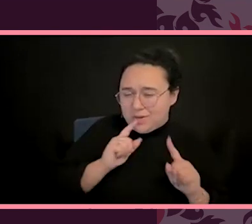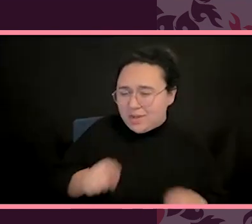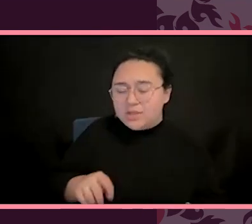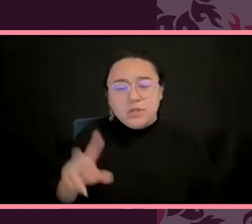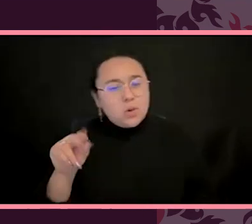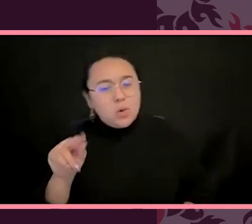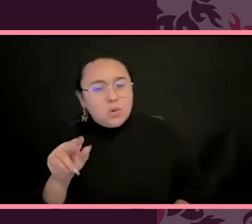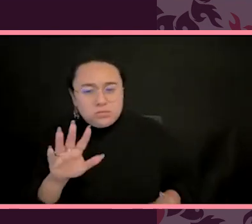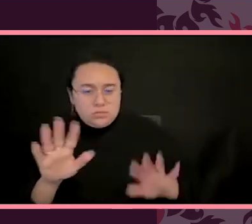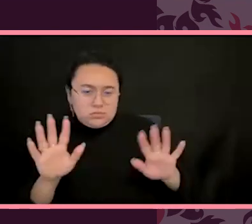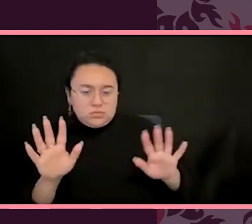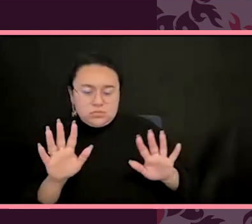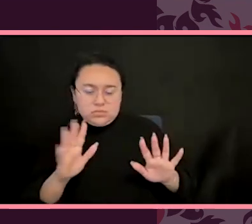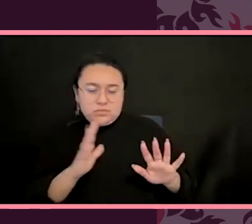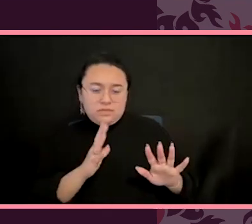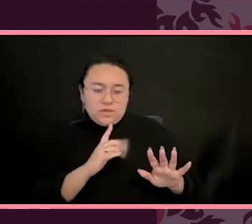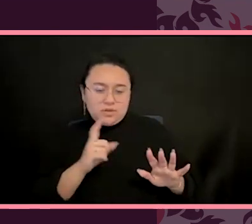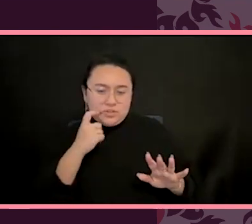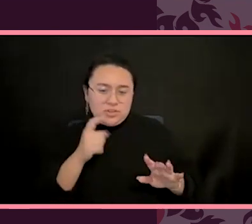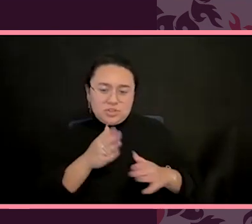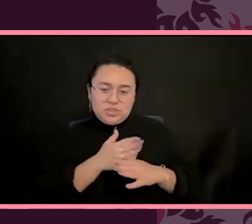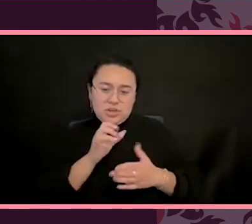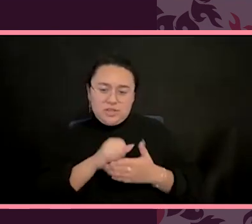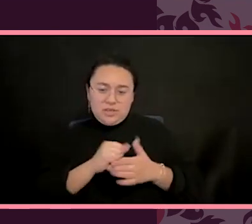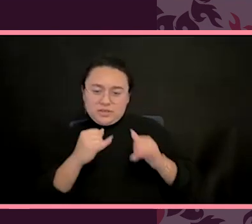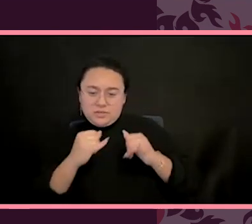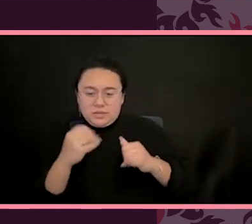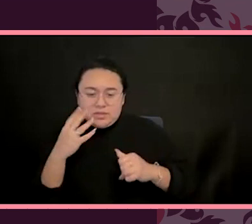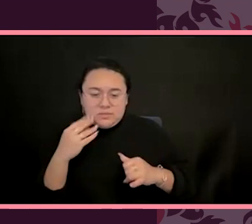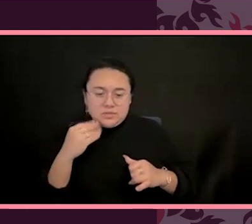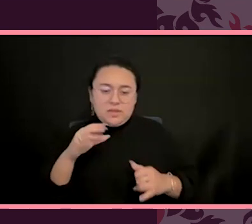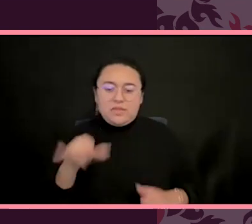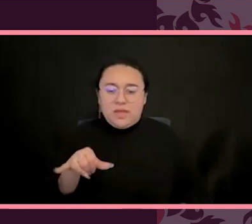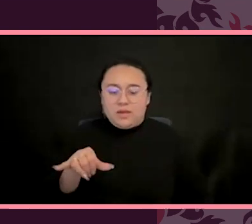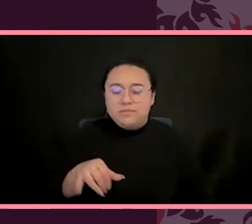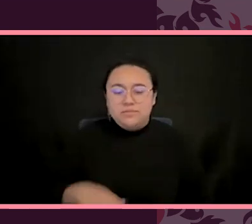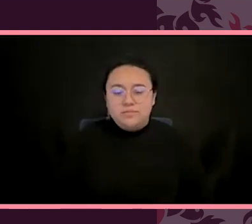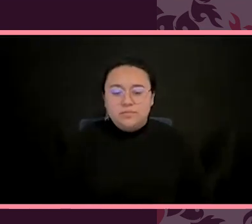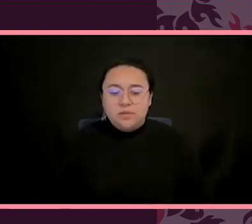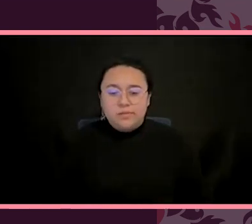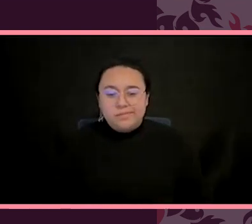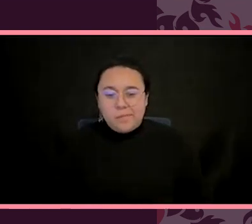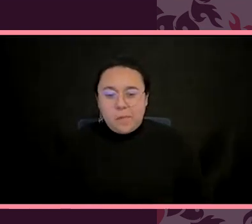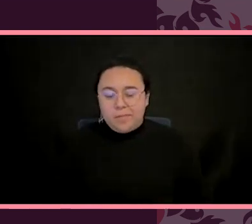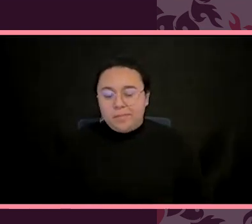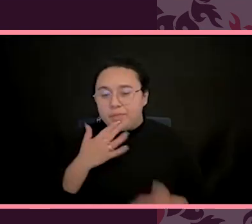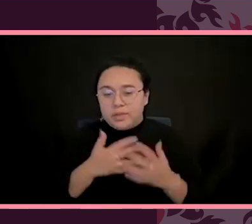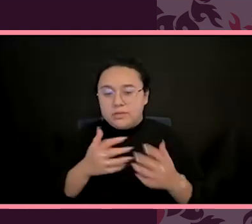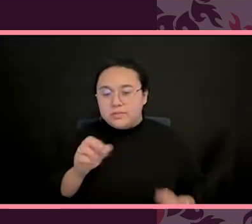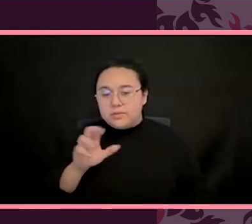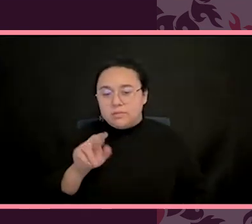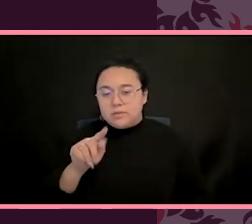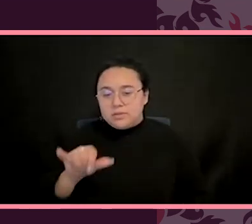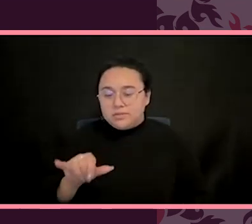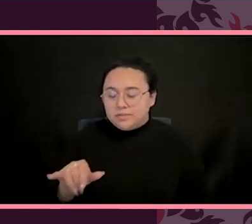no, you just, shared the similar experience that we have. Yeah. Thank you, Serenity.